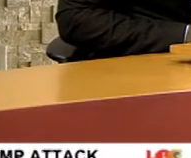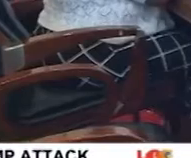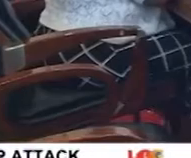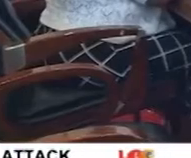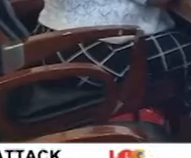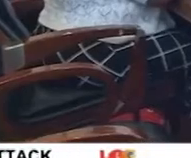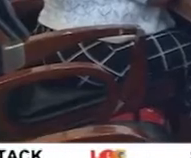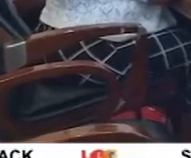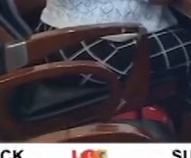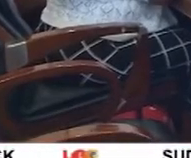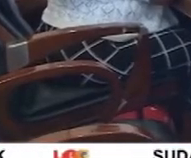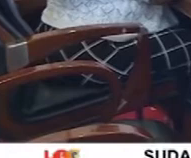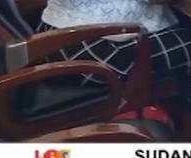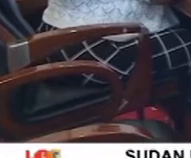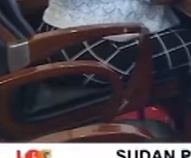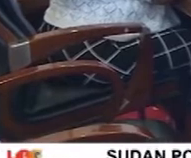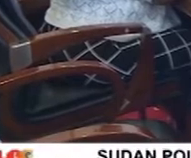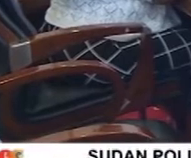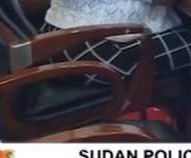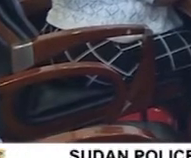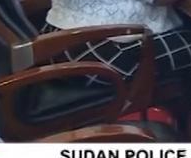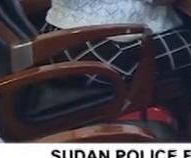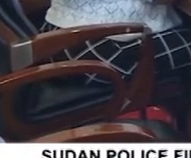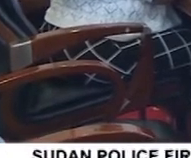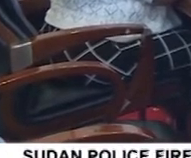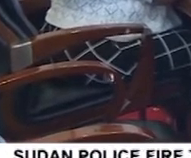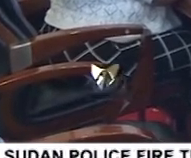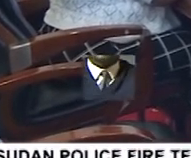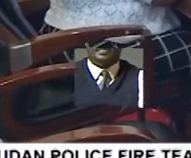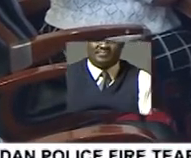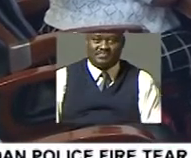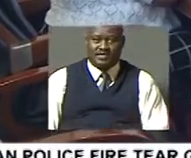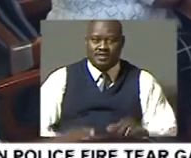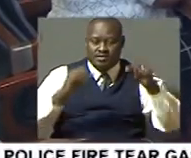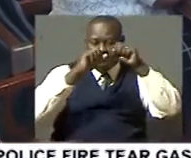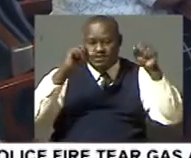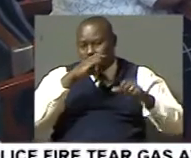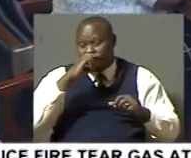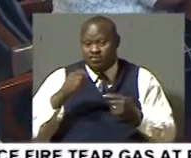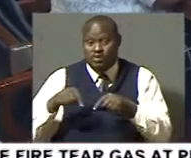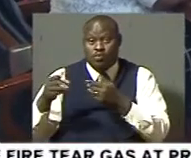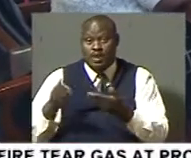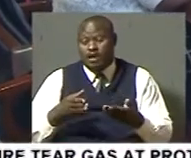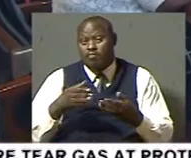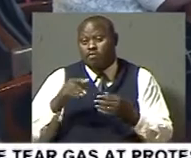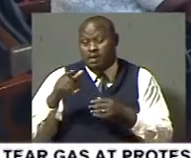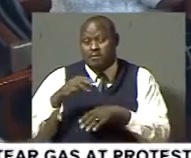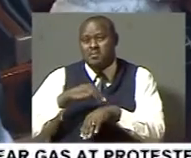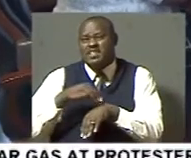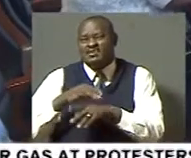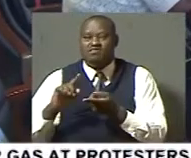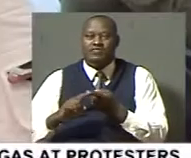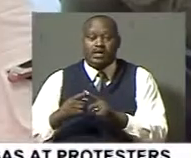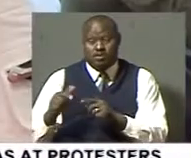Cross, abducted by NRA and expelled by government forces in 1984 at the height of the NRA